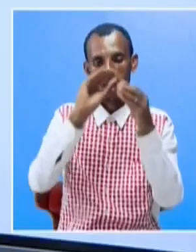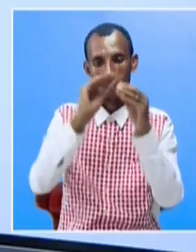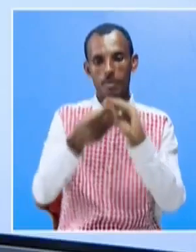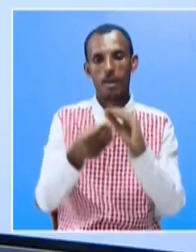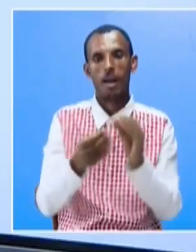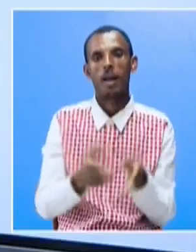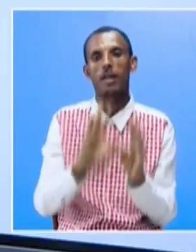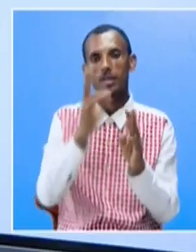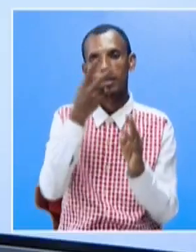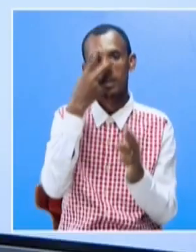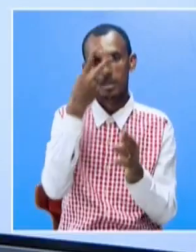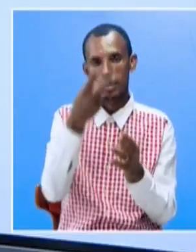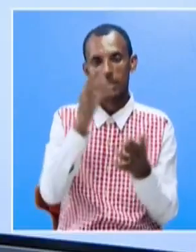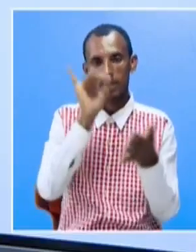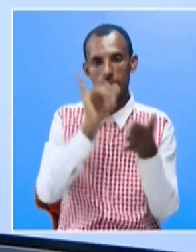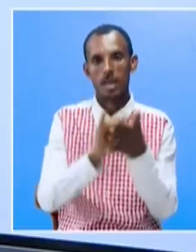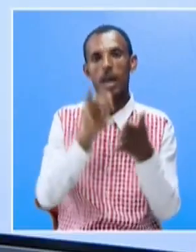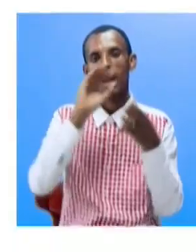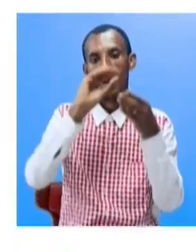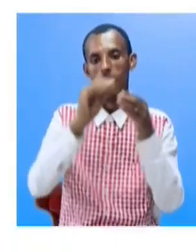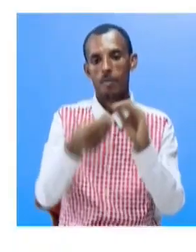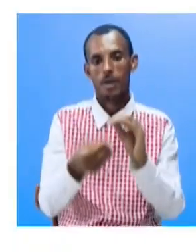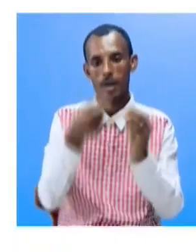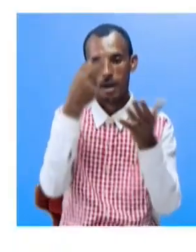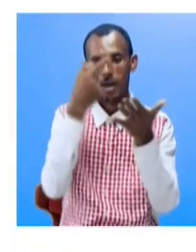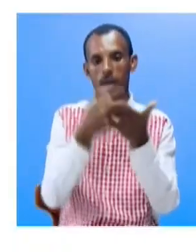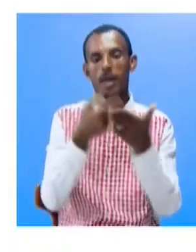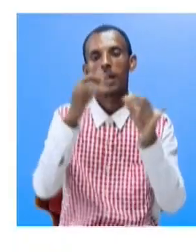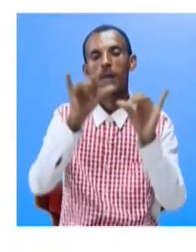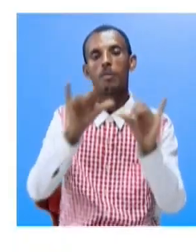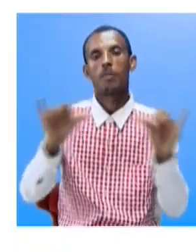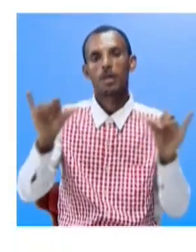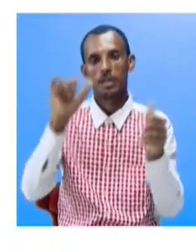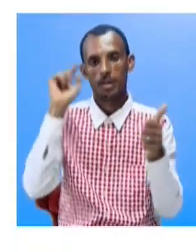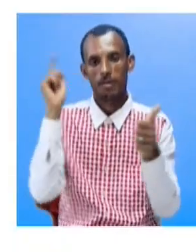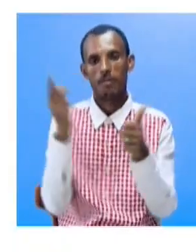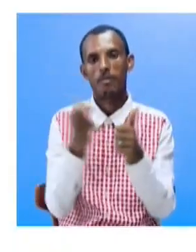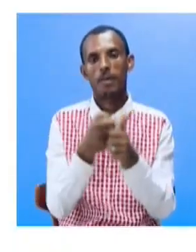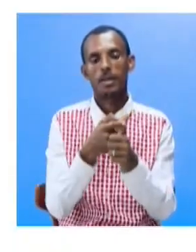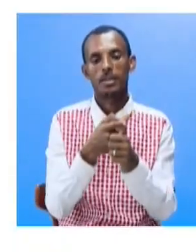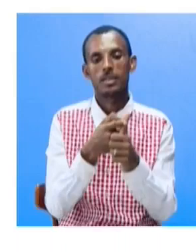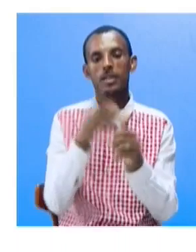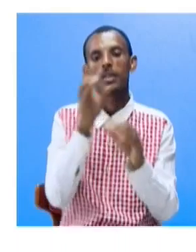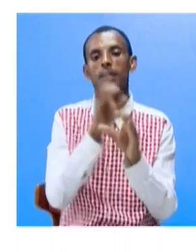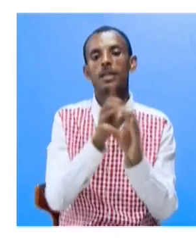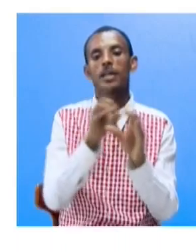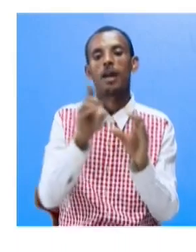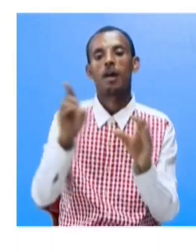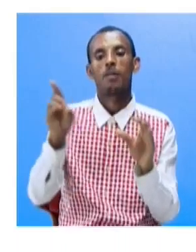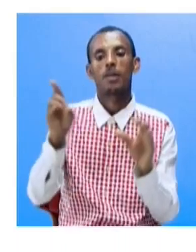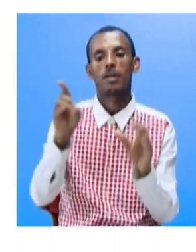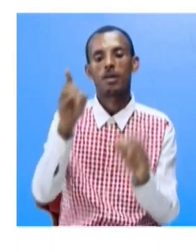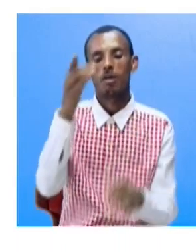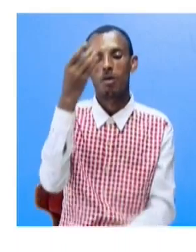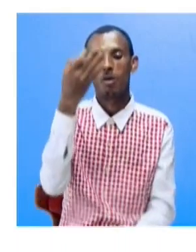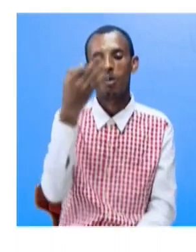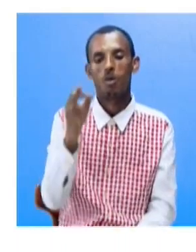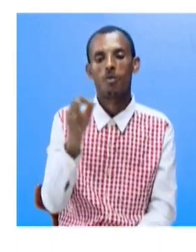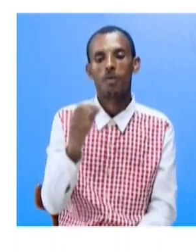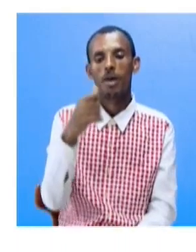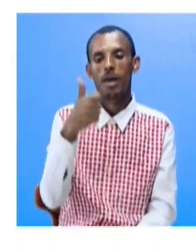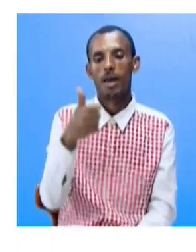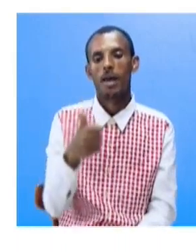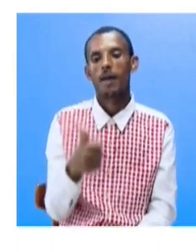Look here, measure first the diameter of